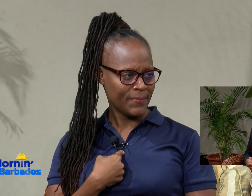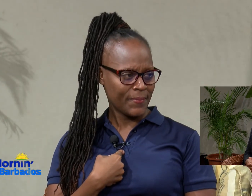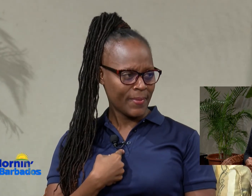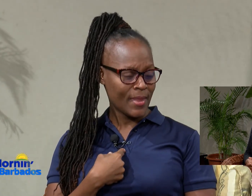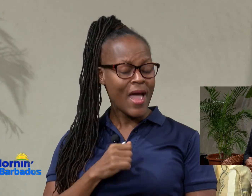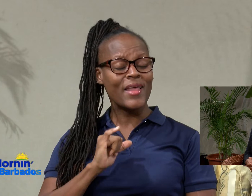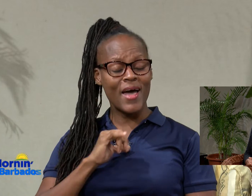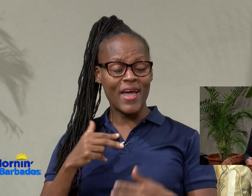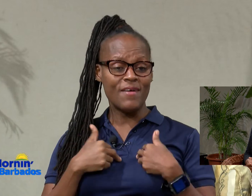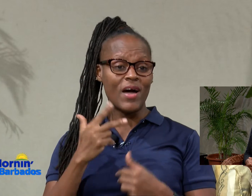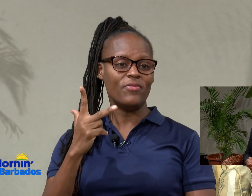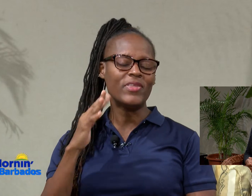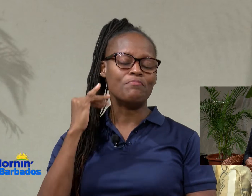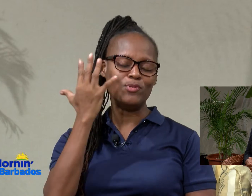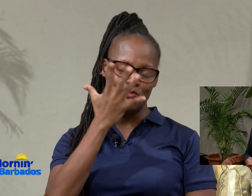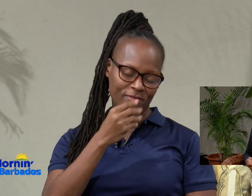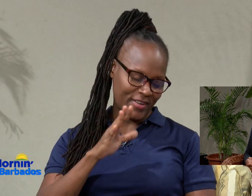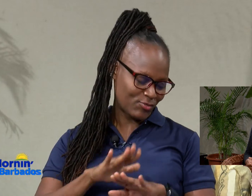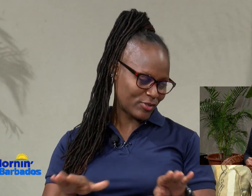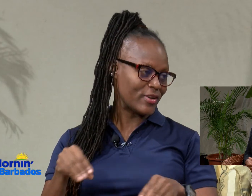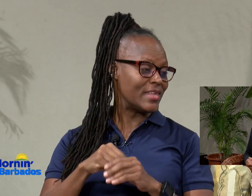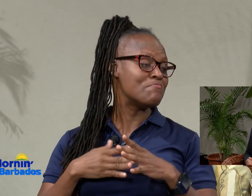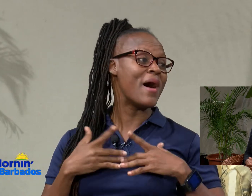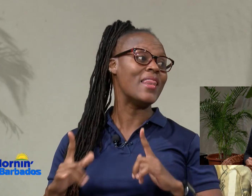Because God made me.